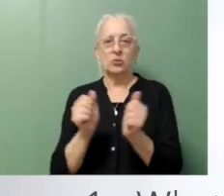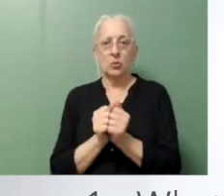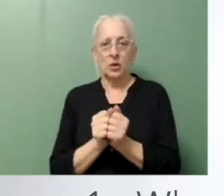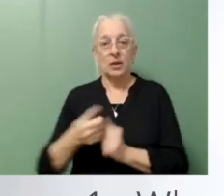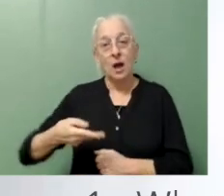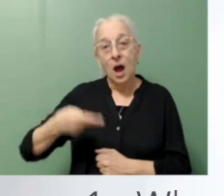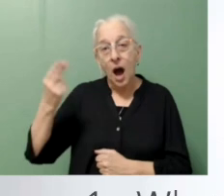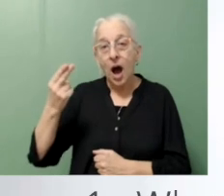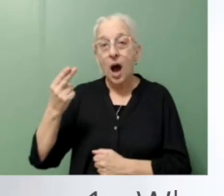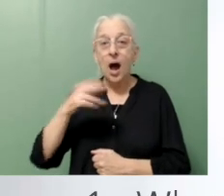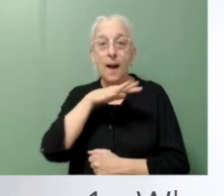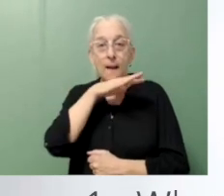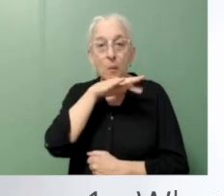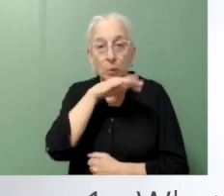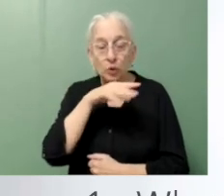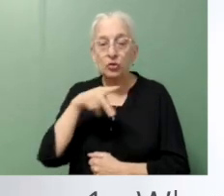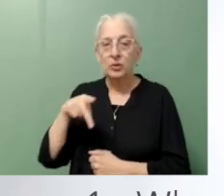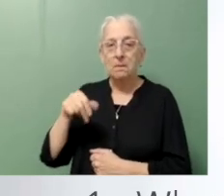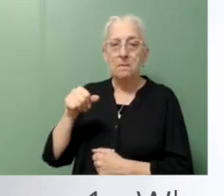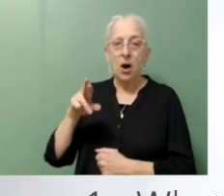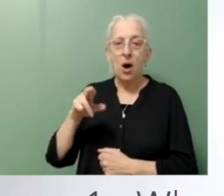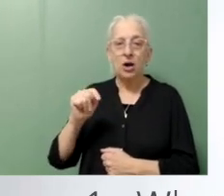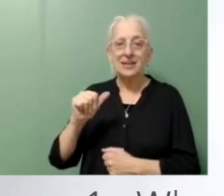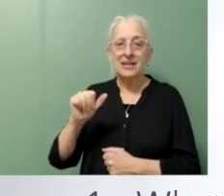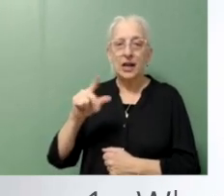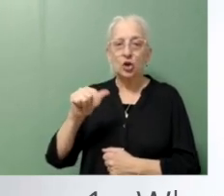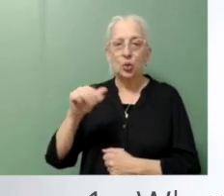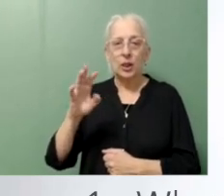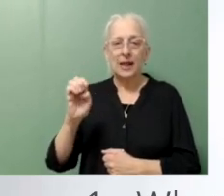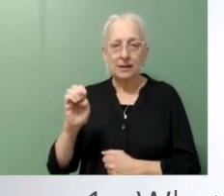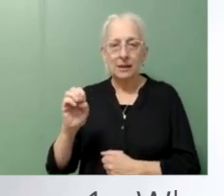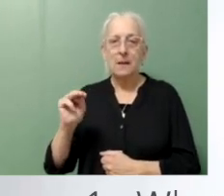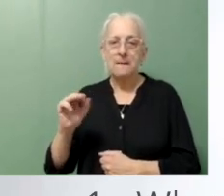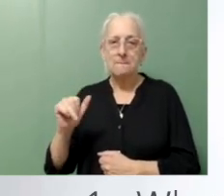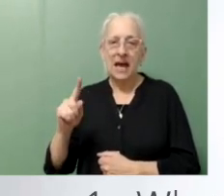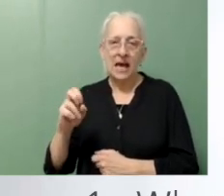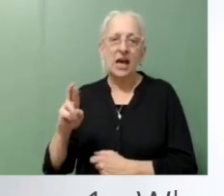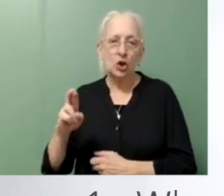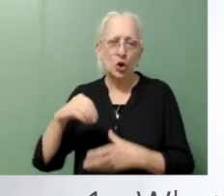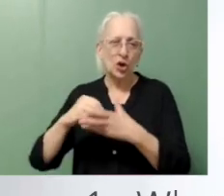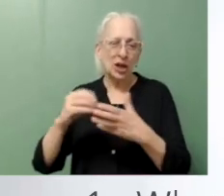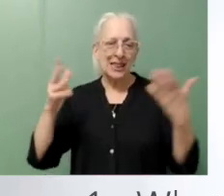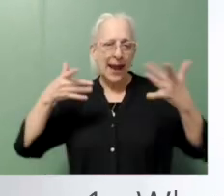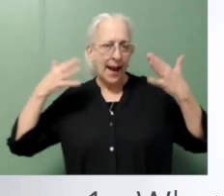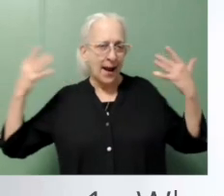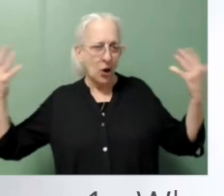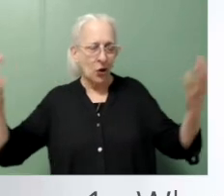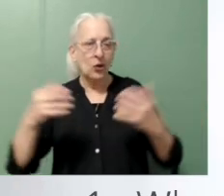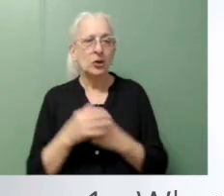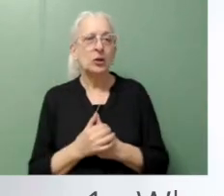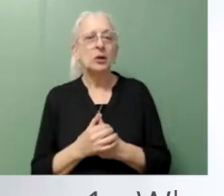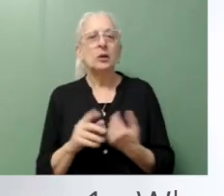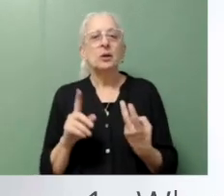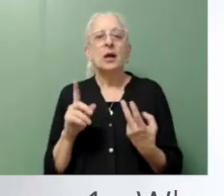high particulate matter, anything, exposure to high particulate matter, as well as looking at,